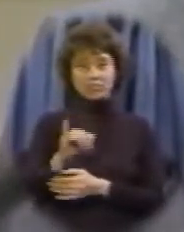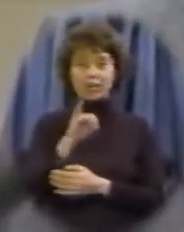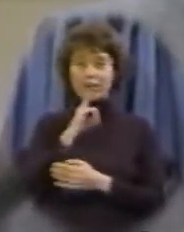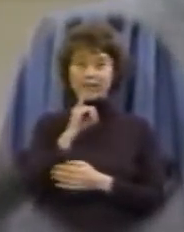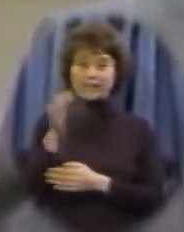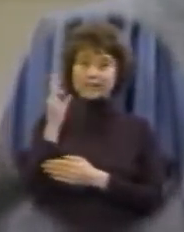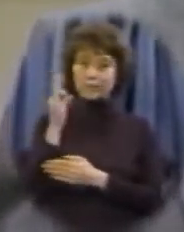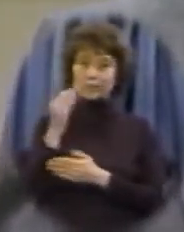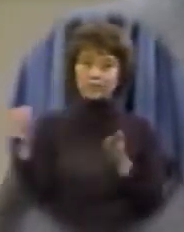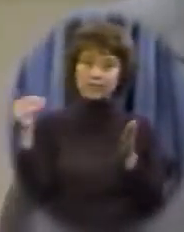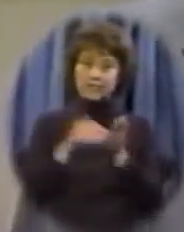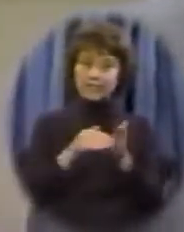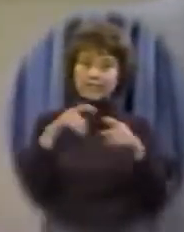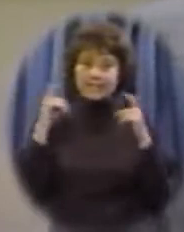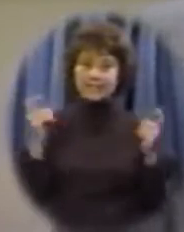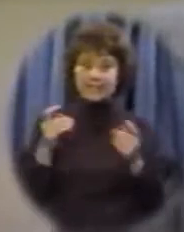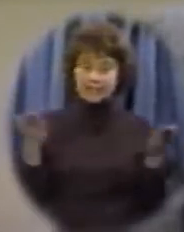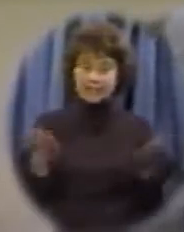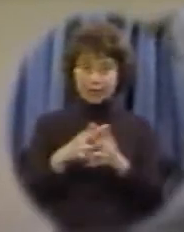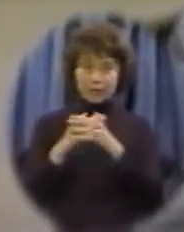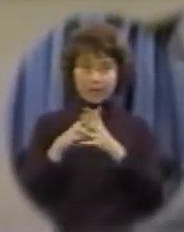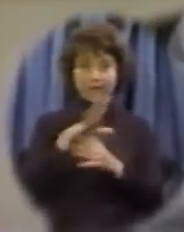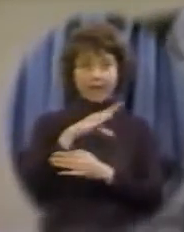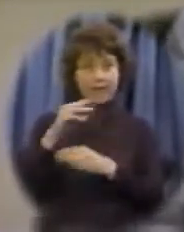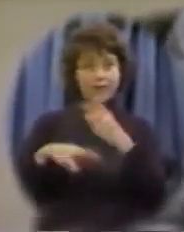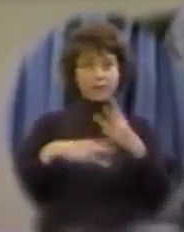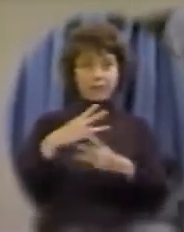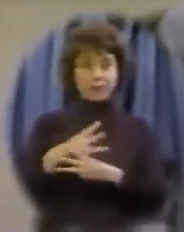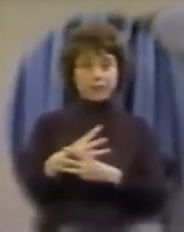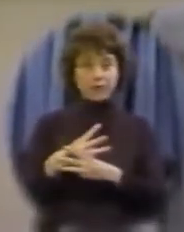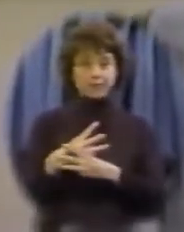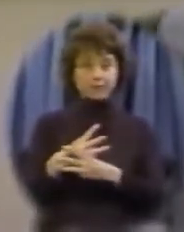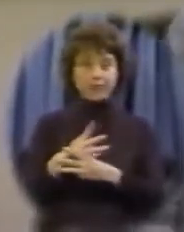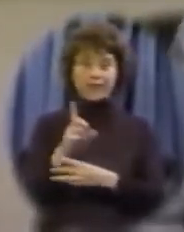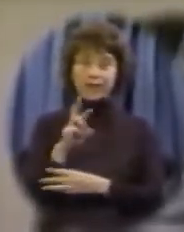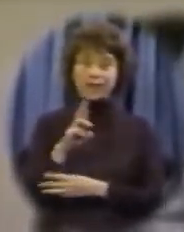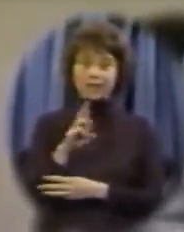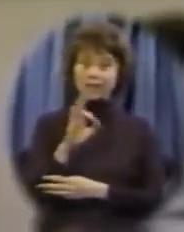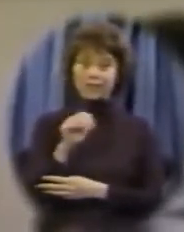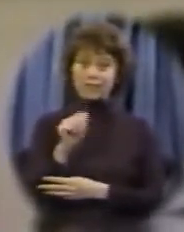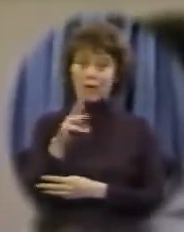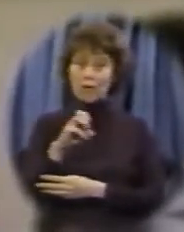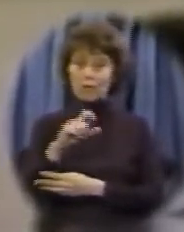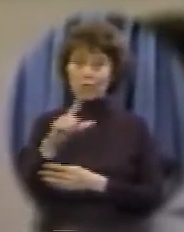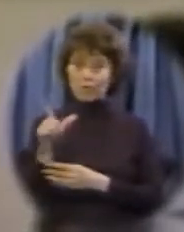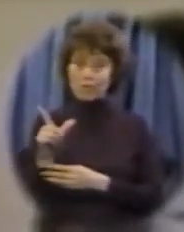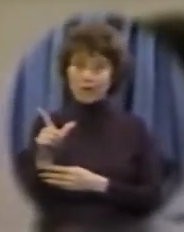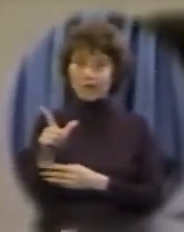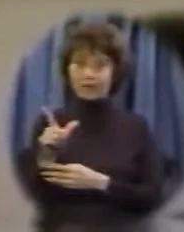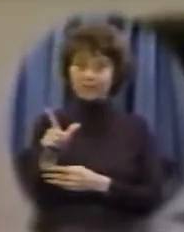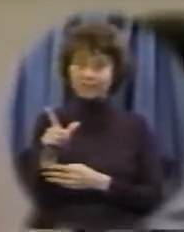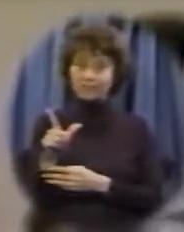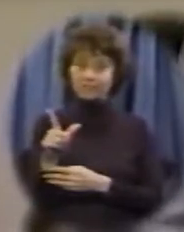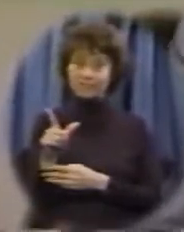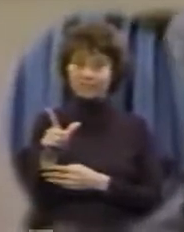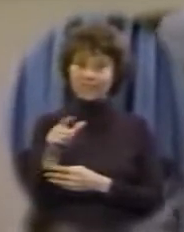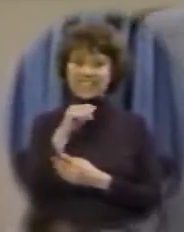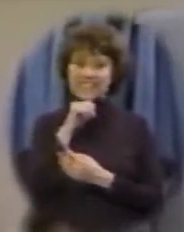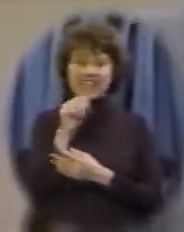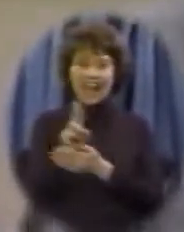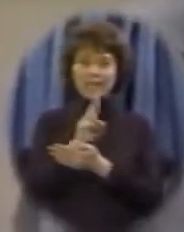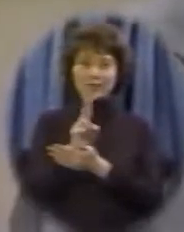other parts of the world. And I mean, he's one who doesn't use any BB gun. He